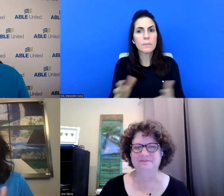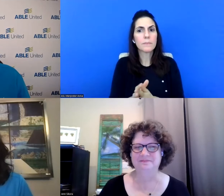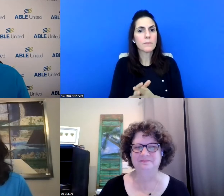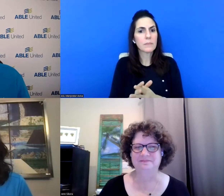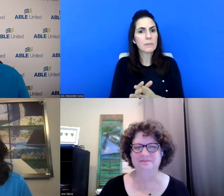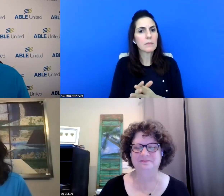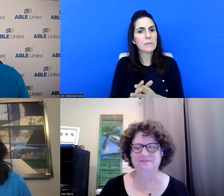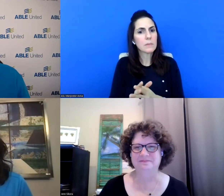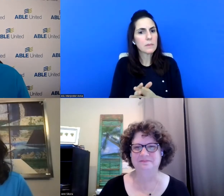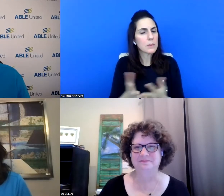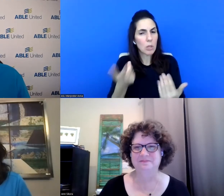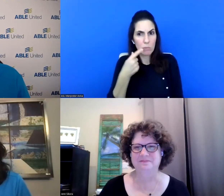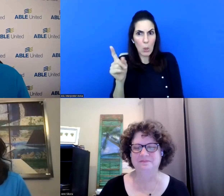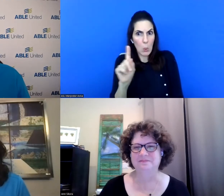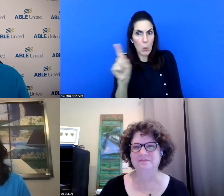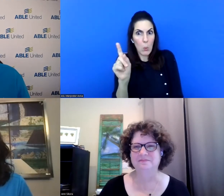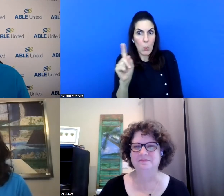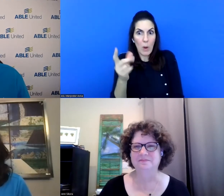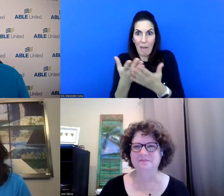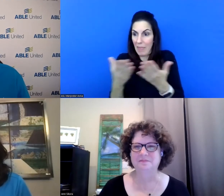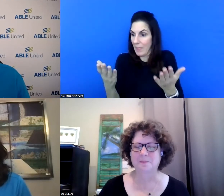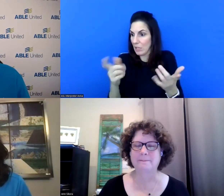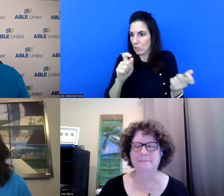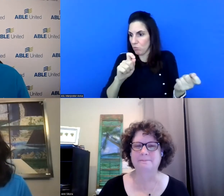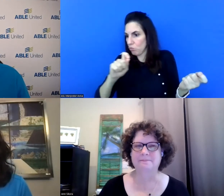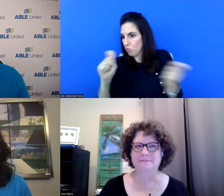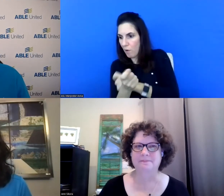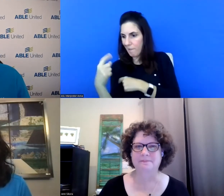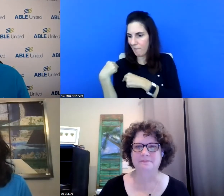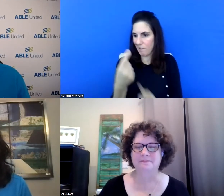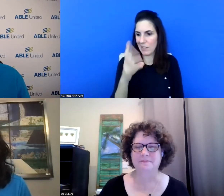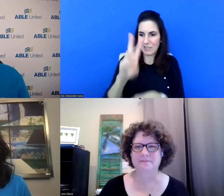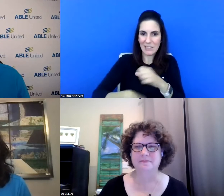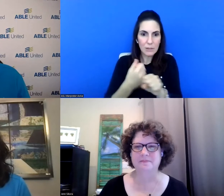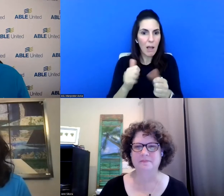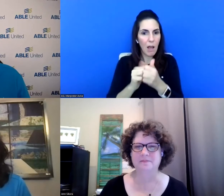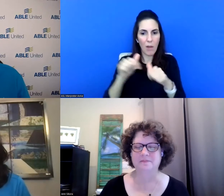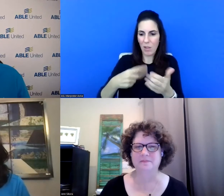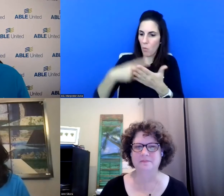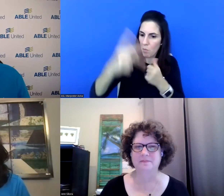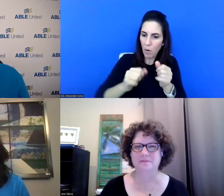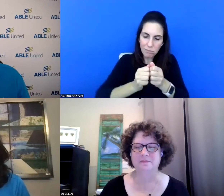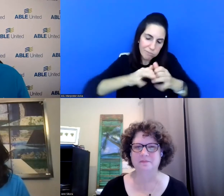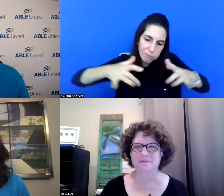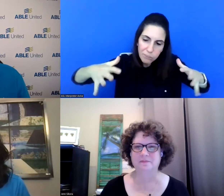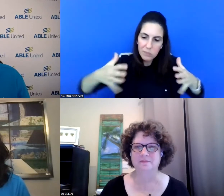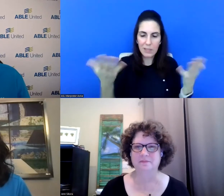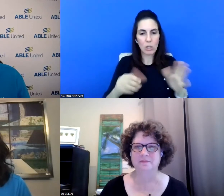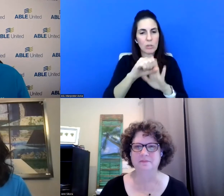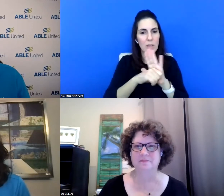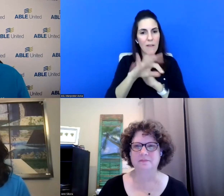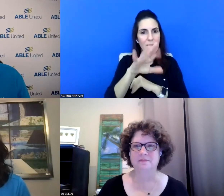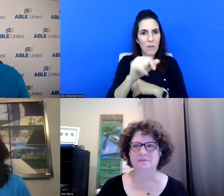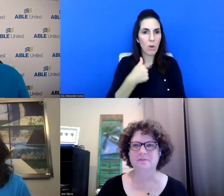really kind of where things have gone over the last 6 years, right? How much the program has really grown here in the state of Florida. So John,